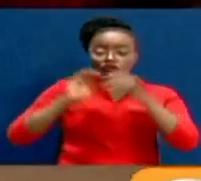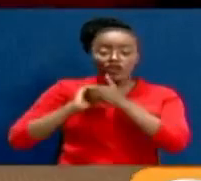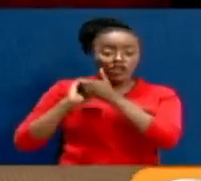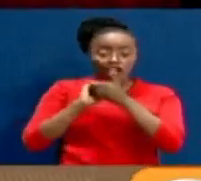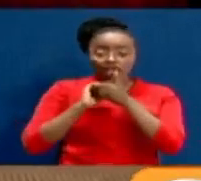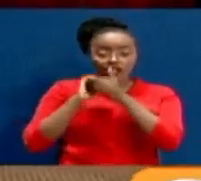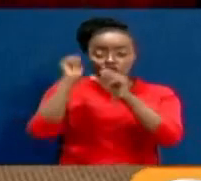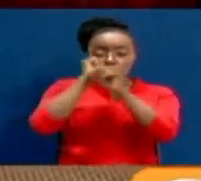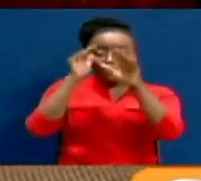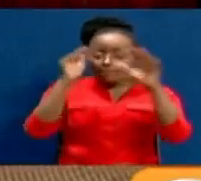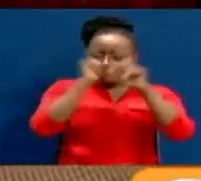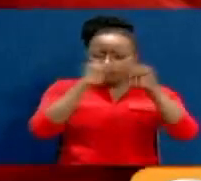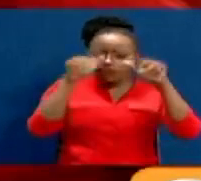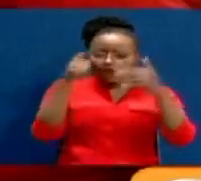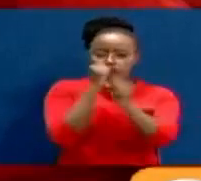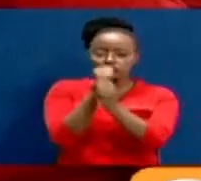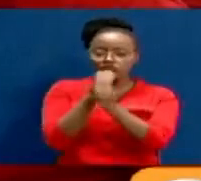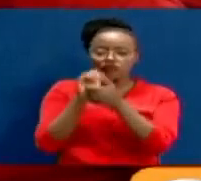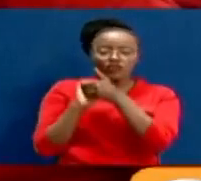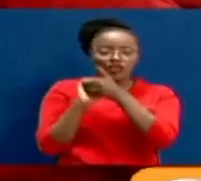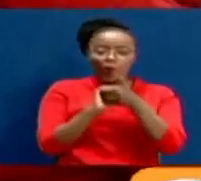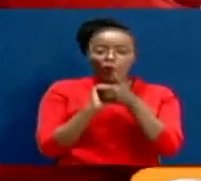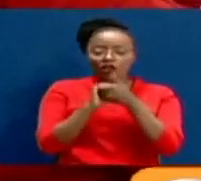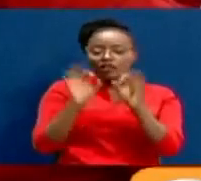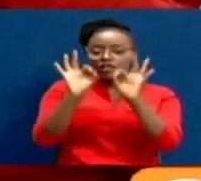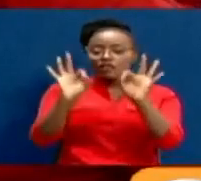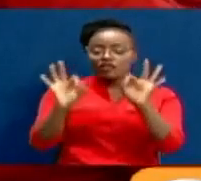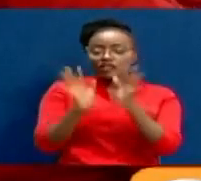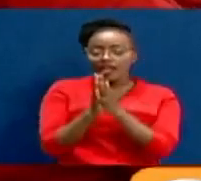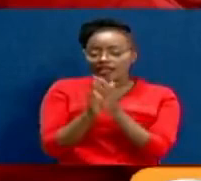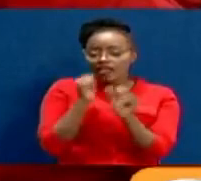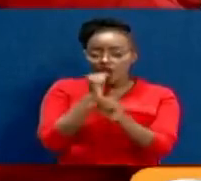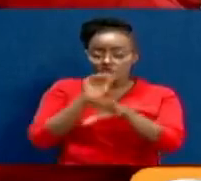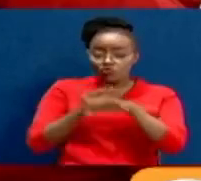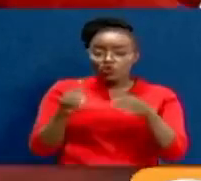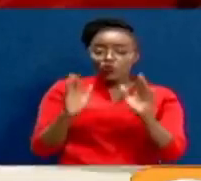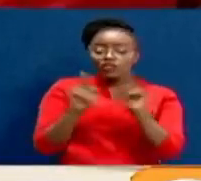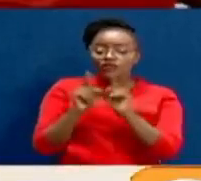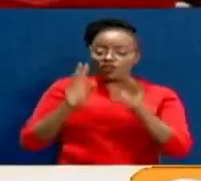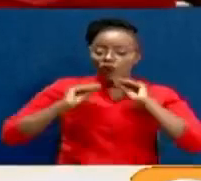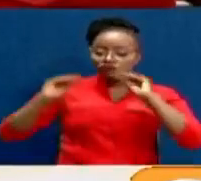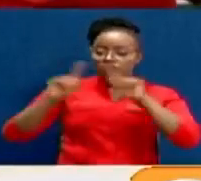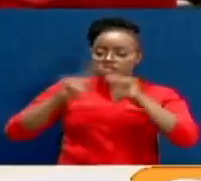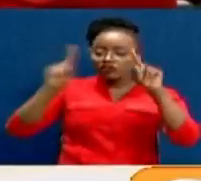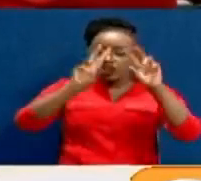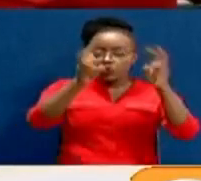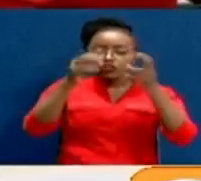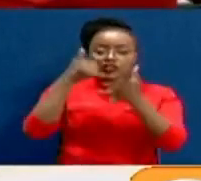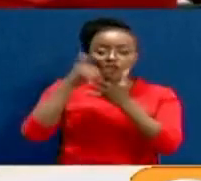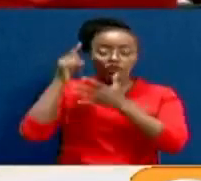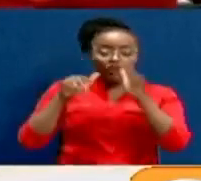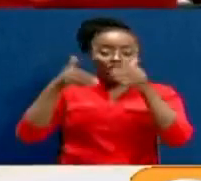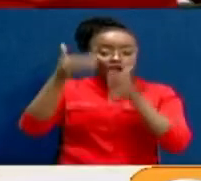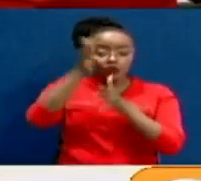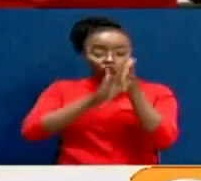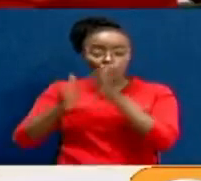heads on how to run their respective federations more efficiently and effectively. They were taken through a number of courses, which included how